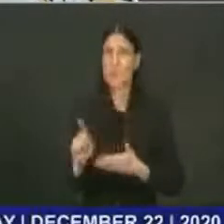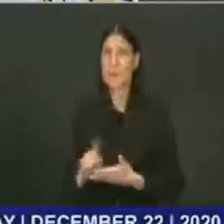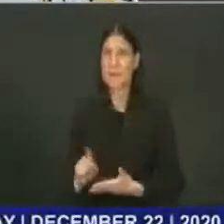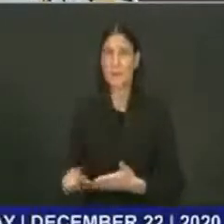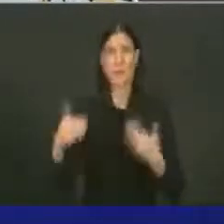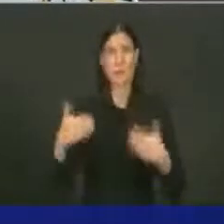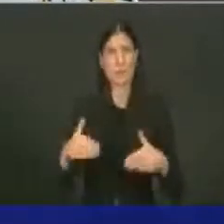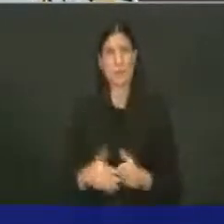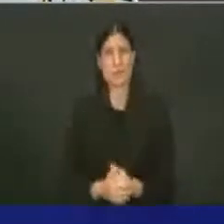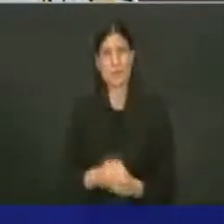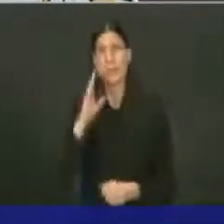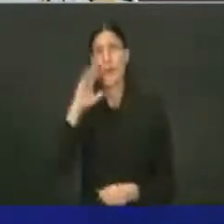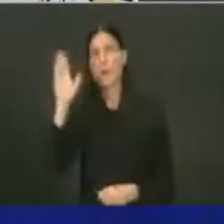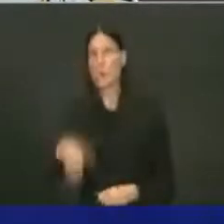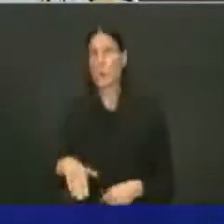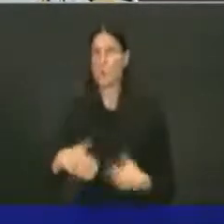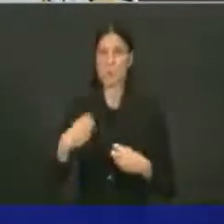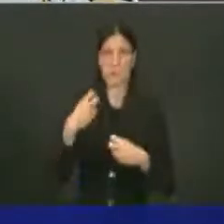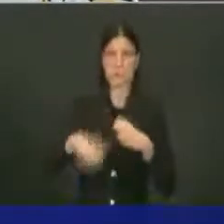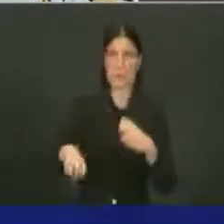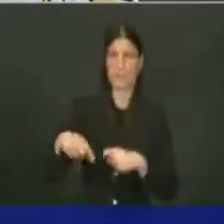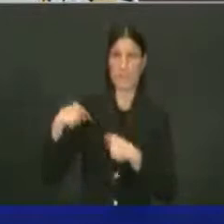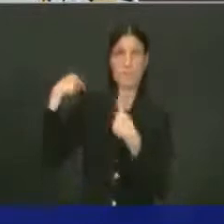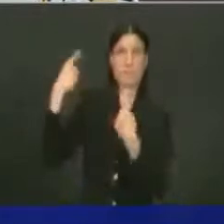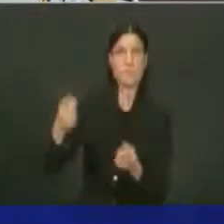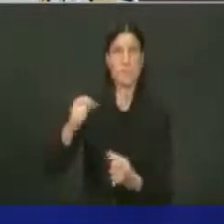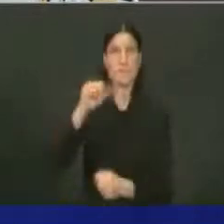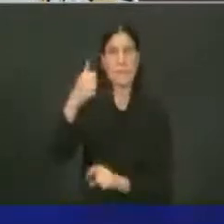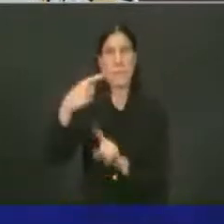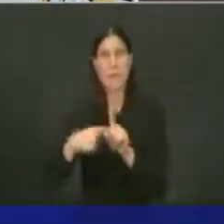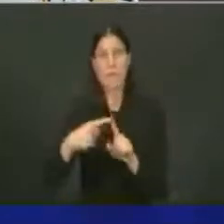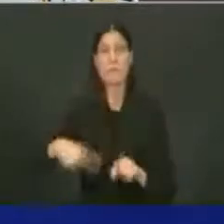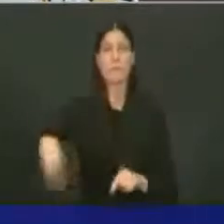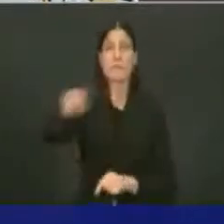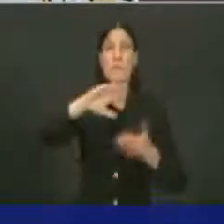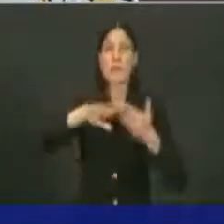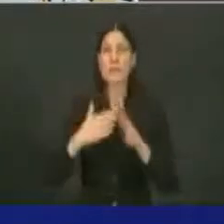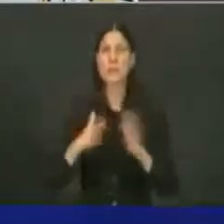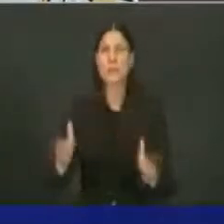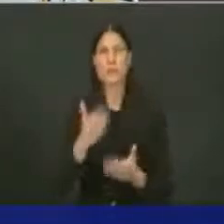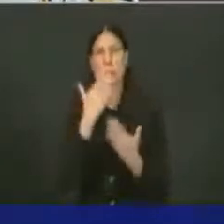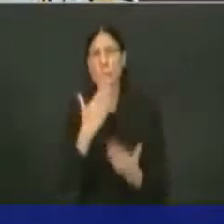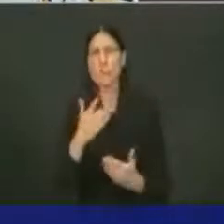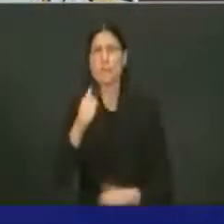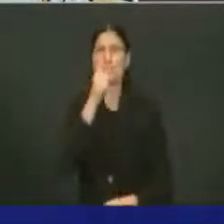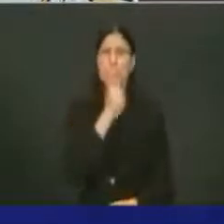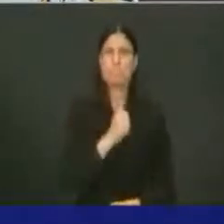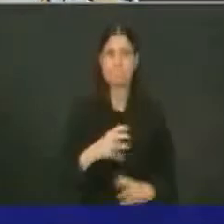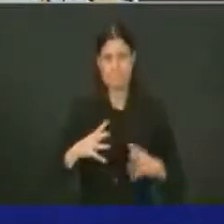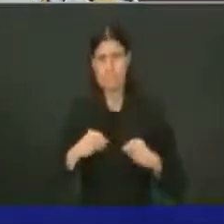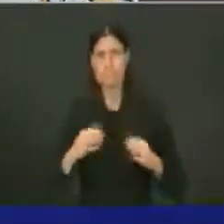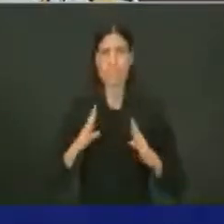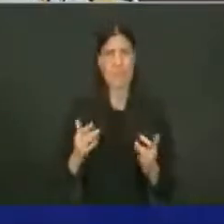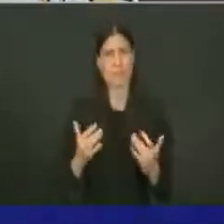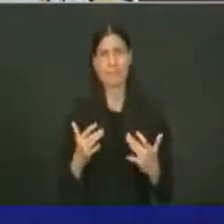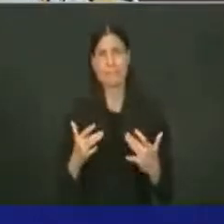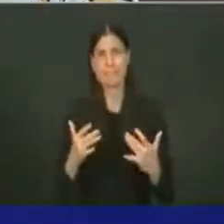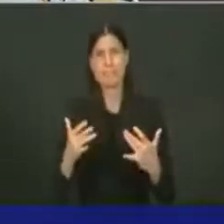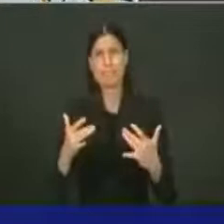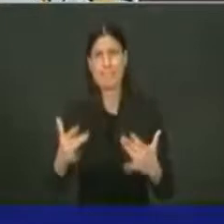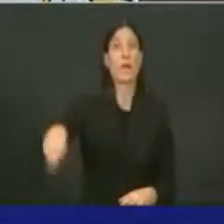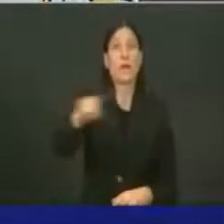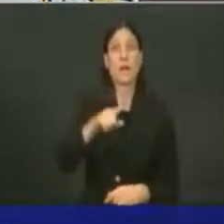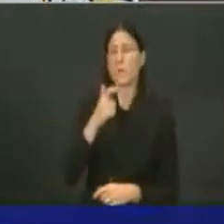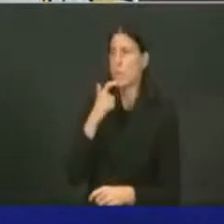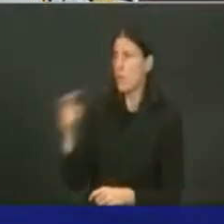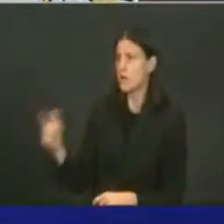difficult year for everybody, and I want to thank you for hanging in there, and I want to thank you for tuning in to keep yourselves informed. It